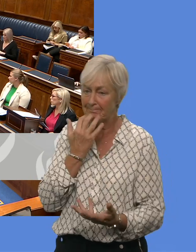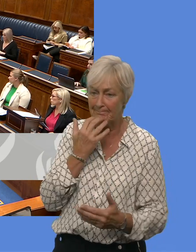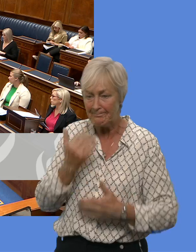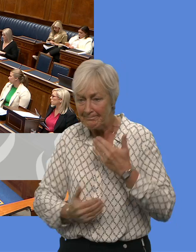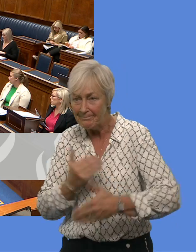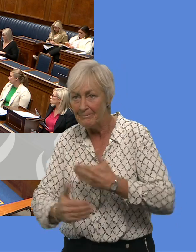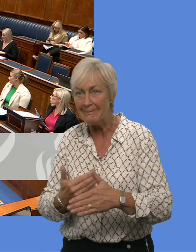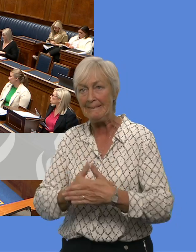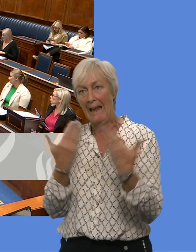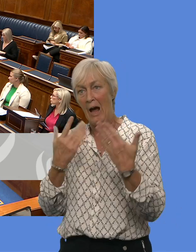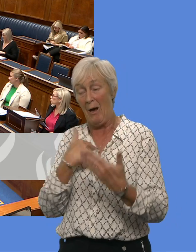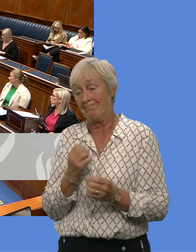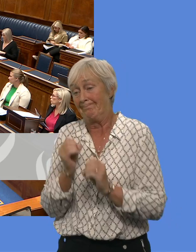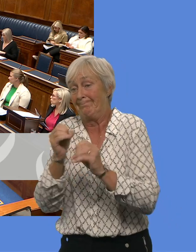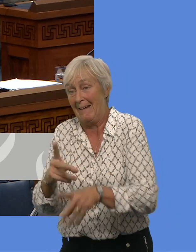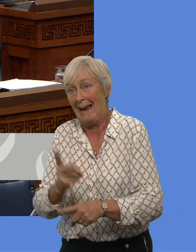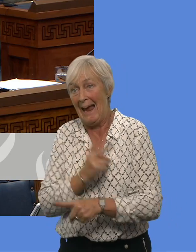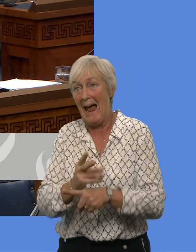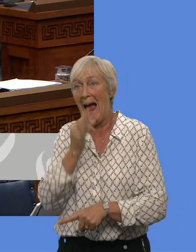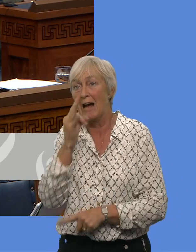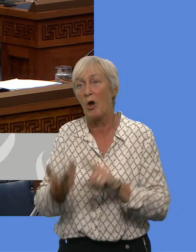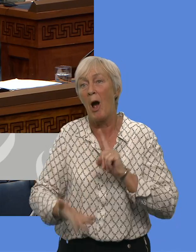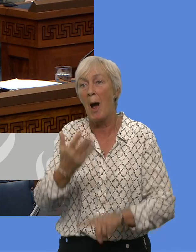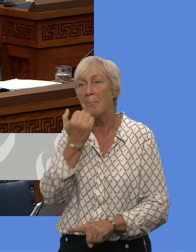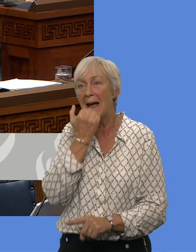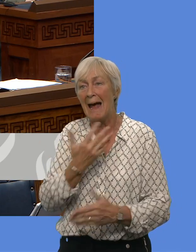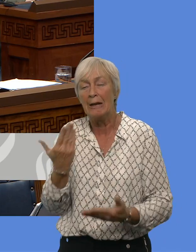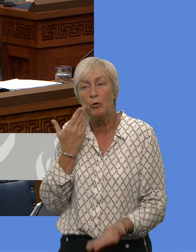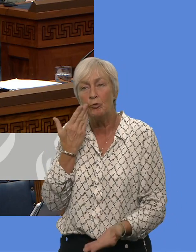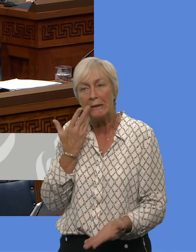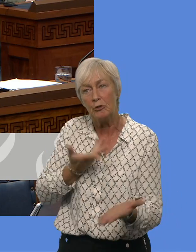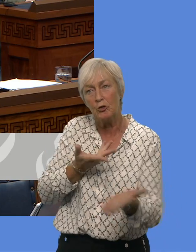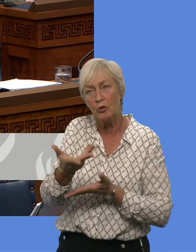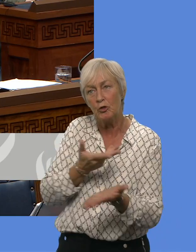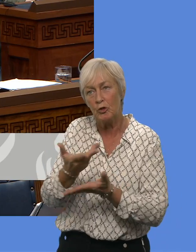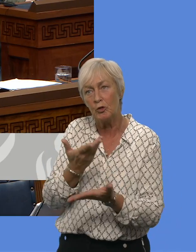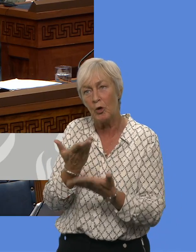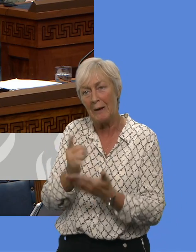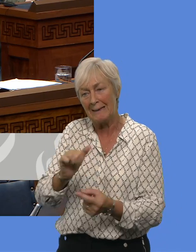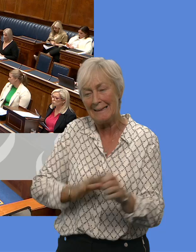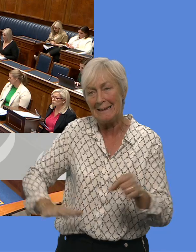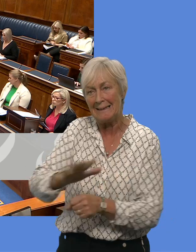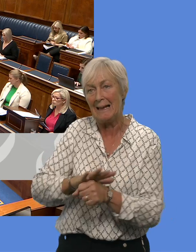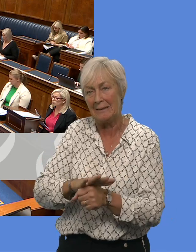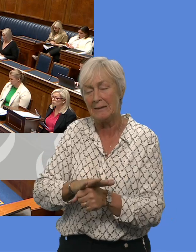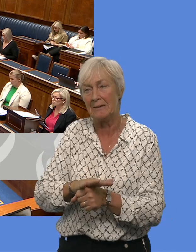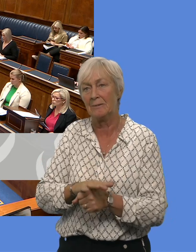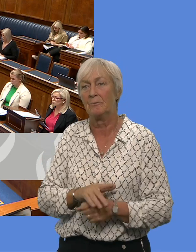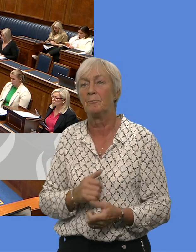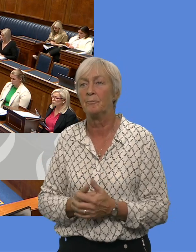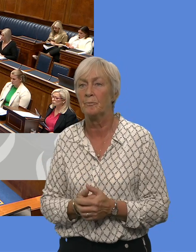Opposition. I'm going to do a bit of a Groundhog Day and ask for an update on any recent discussions or meetings regarding Mays Longkesh site. Deputy First